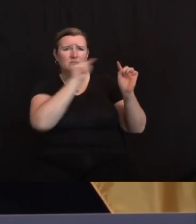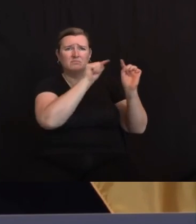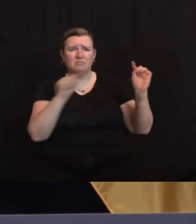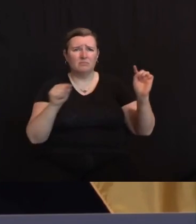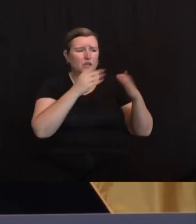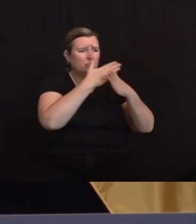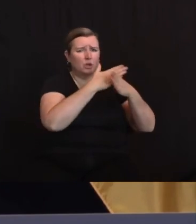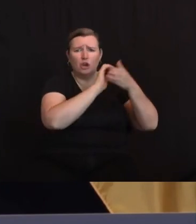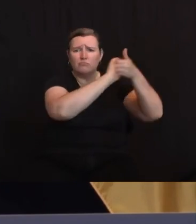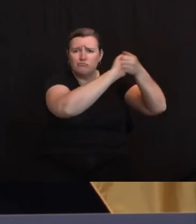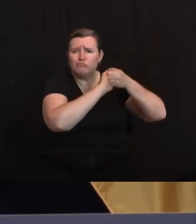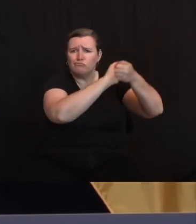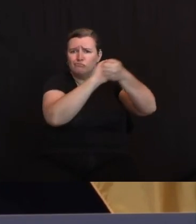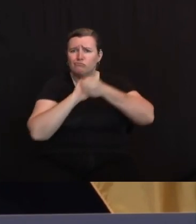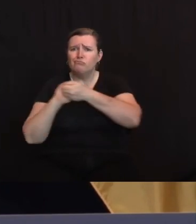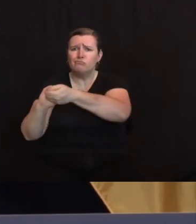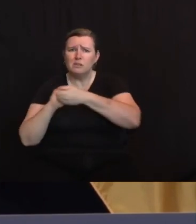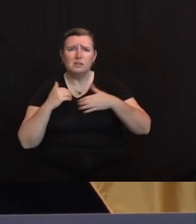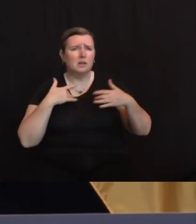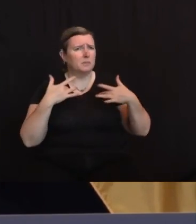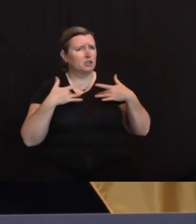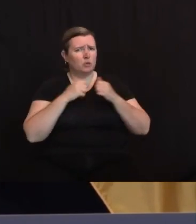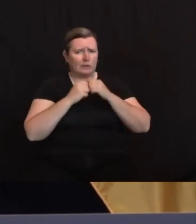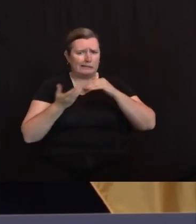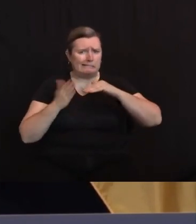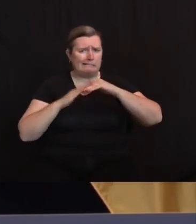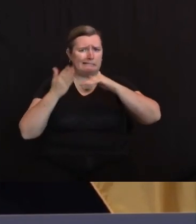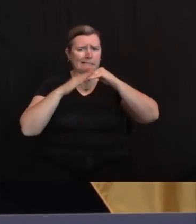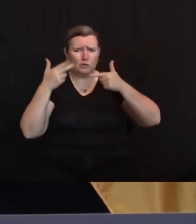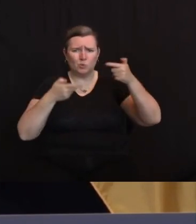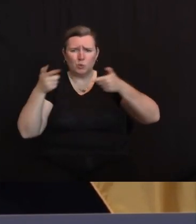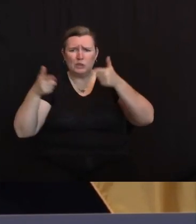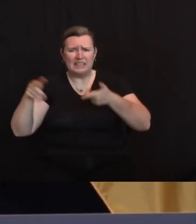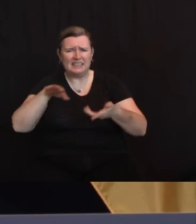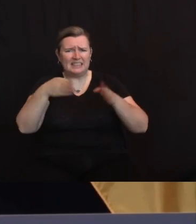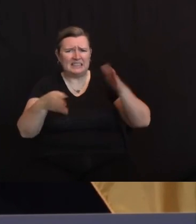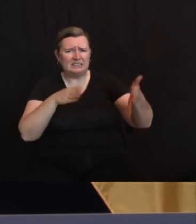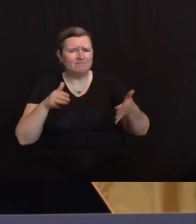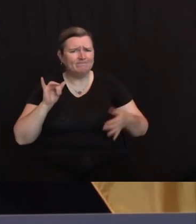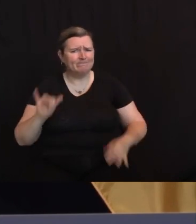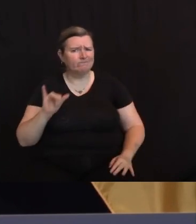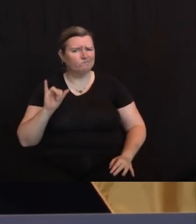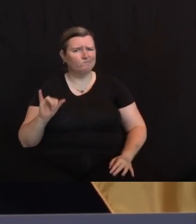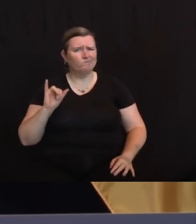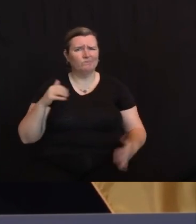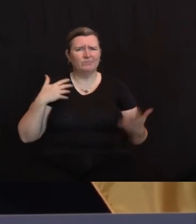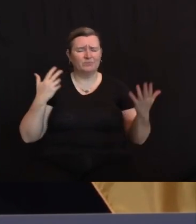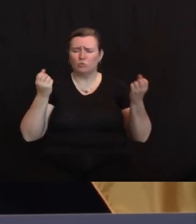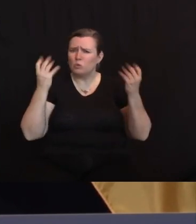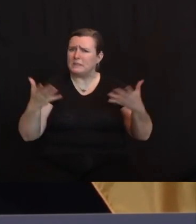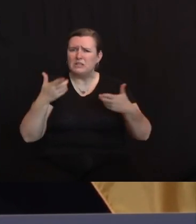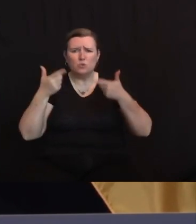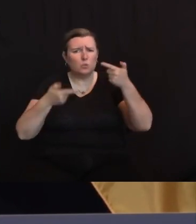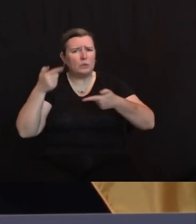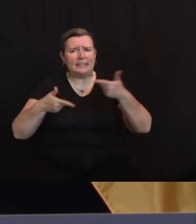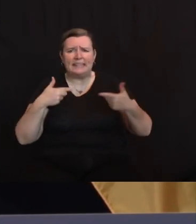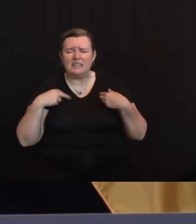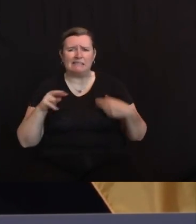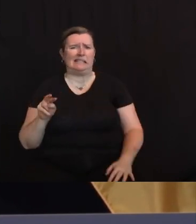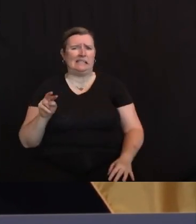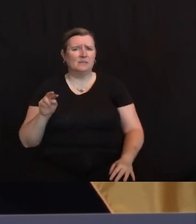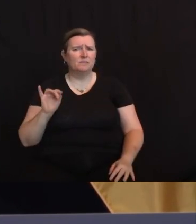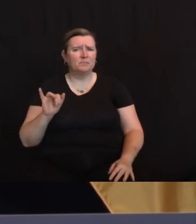And we're certainly concerned about it, Governor, because we're seeing way too many shootings, and the